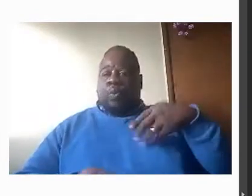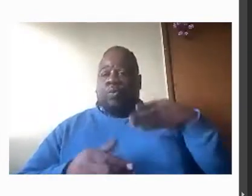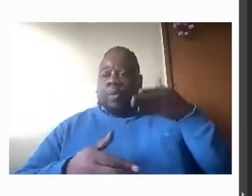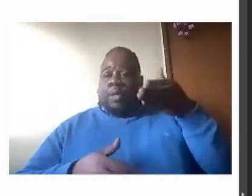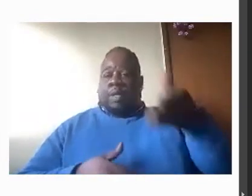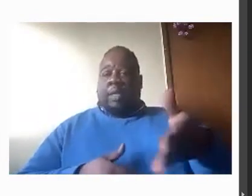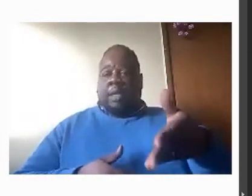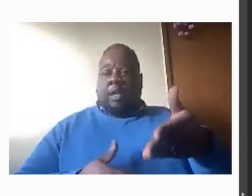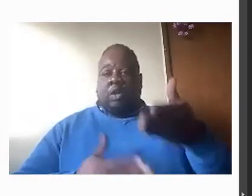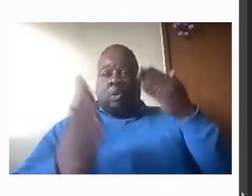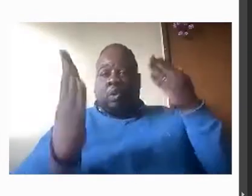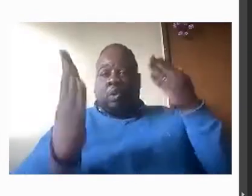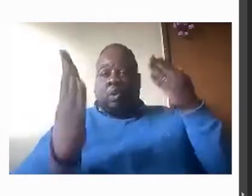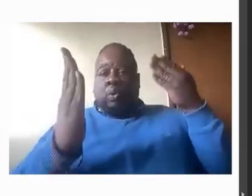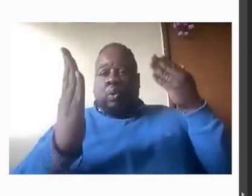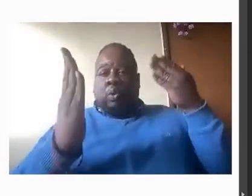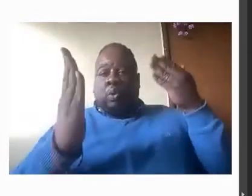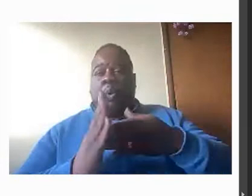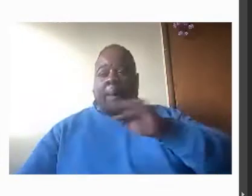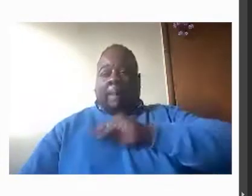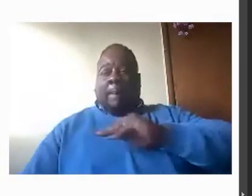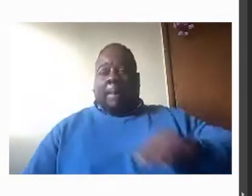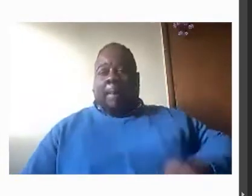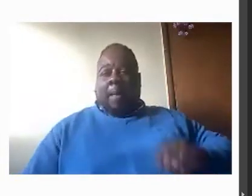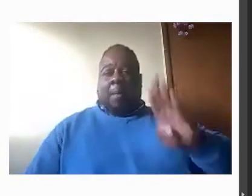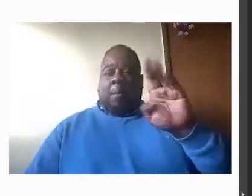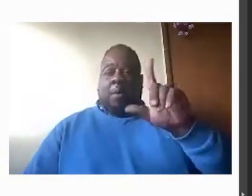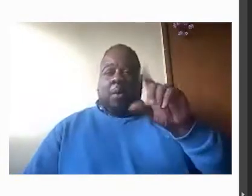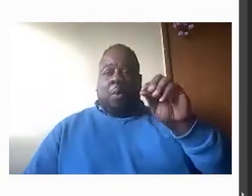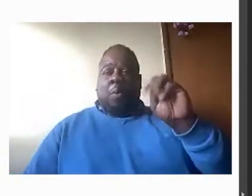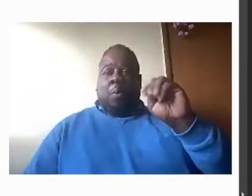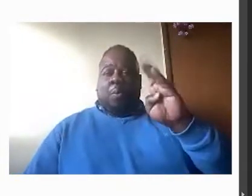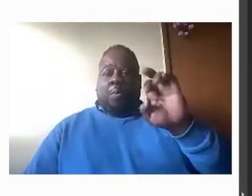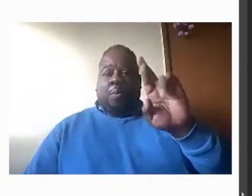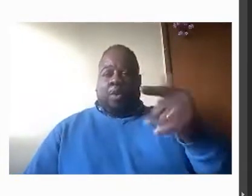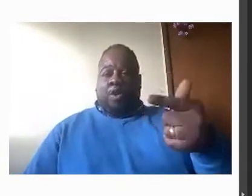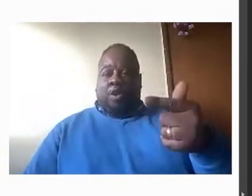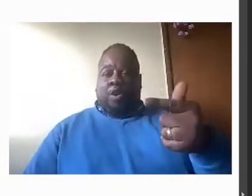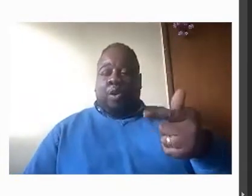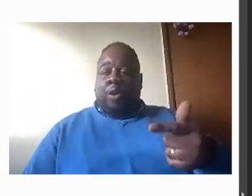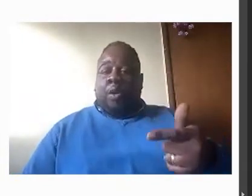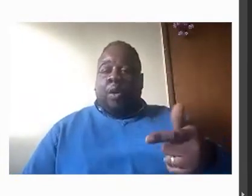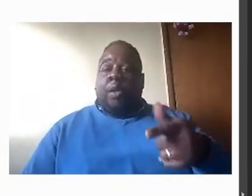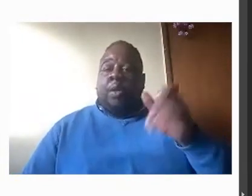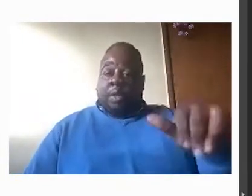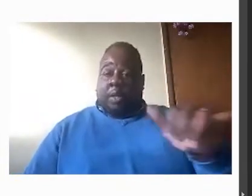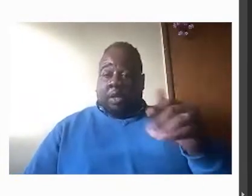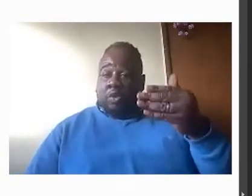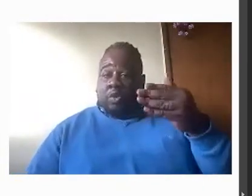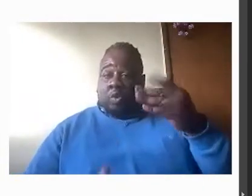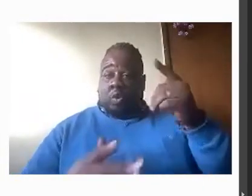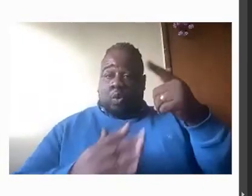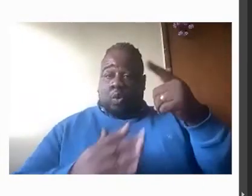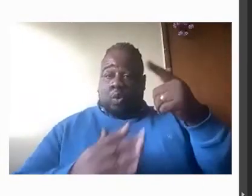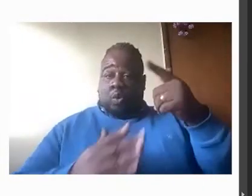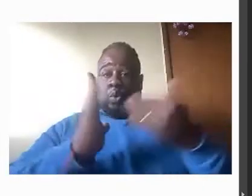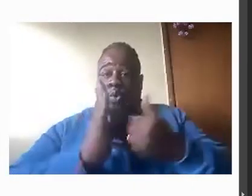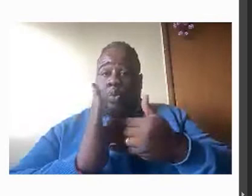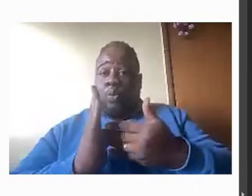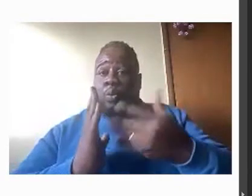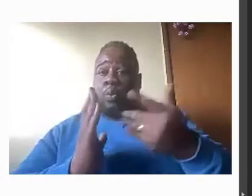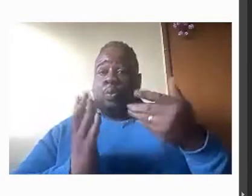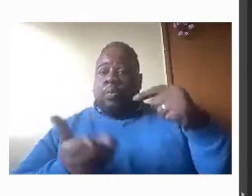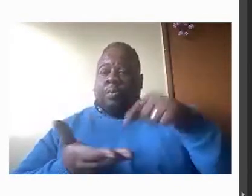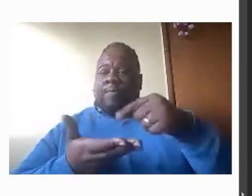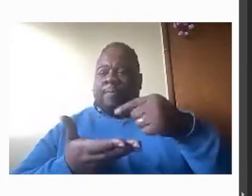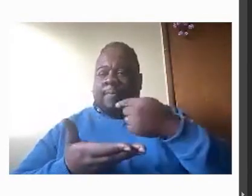by Disability Rights Advocate, or DRA. The lawsuit charged that, and I quote from the DR website here, more than